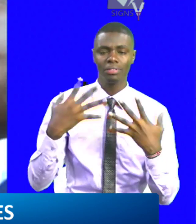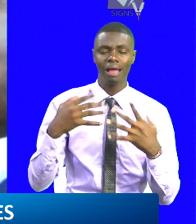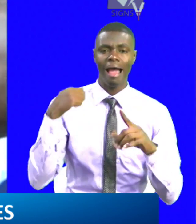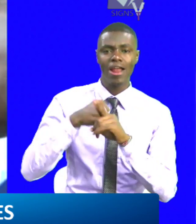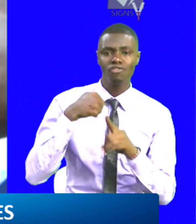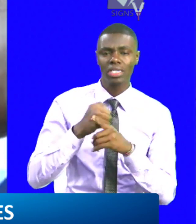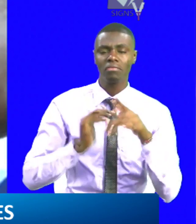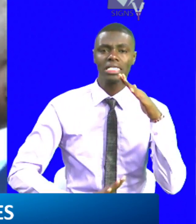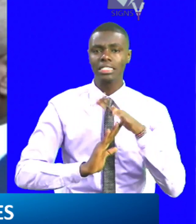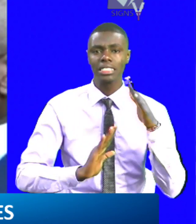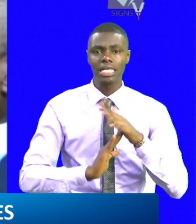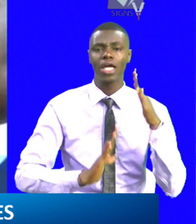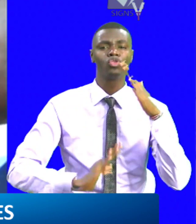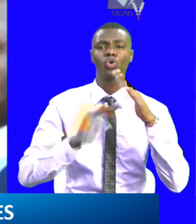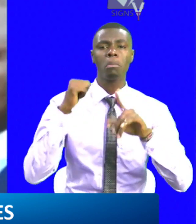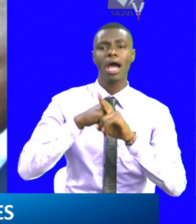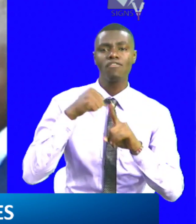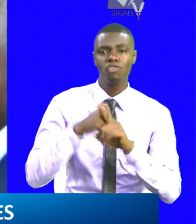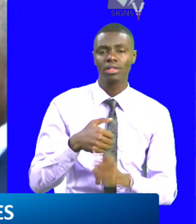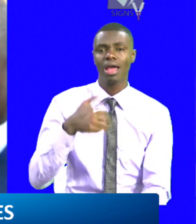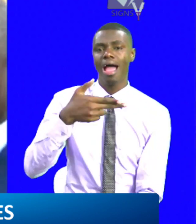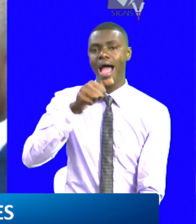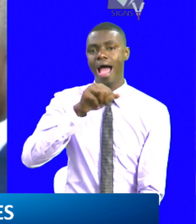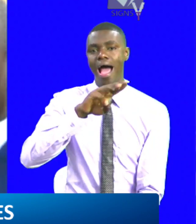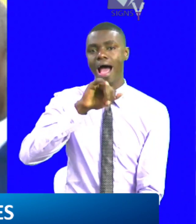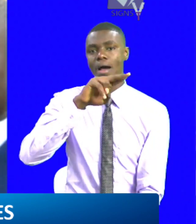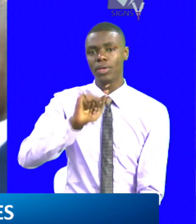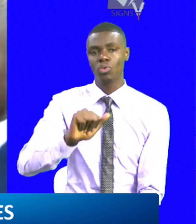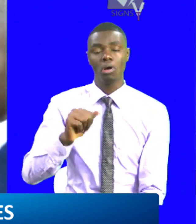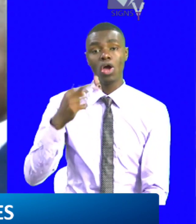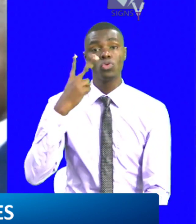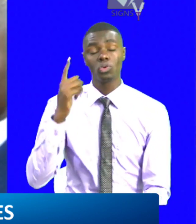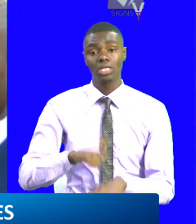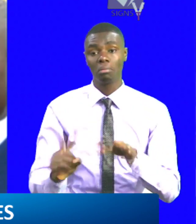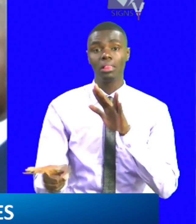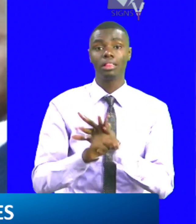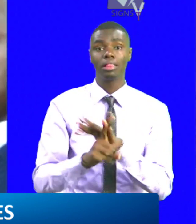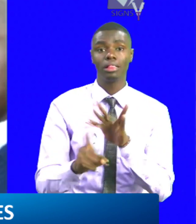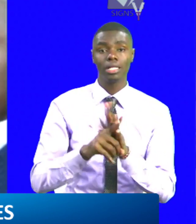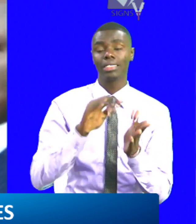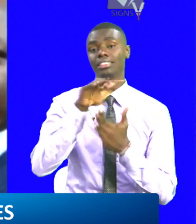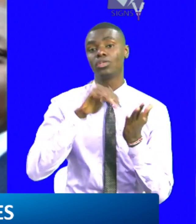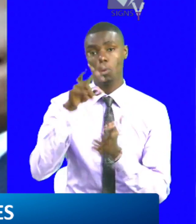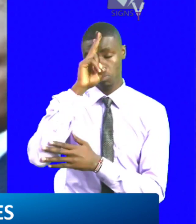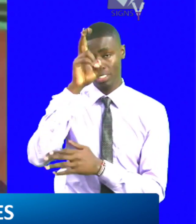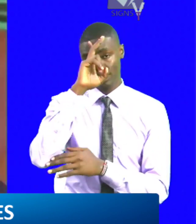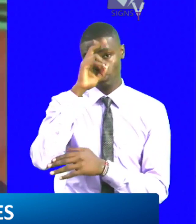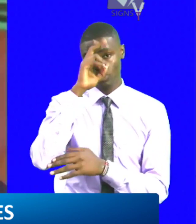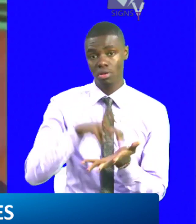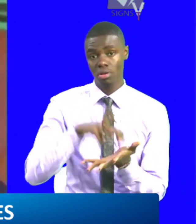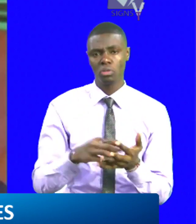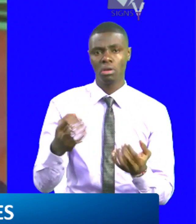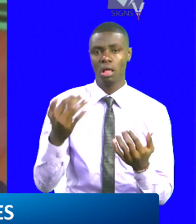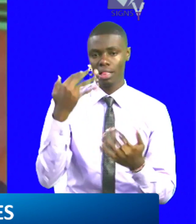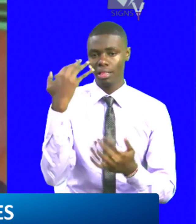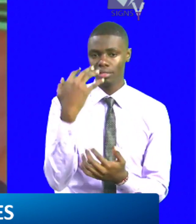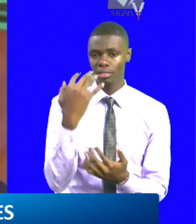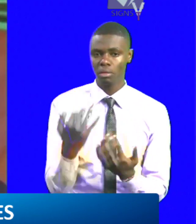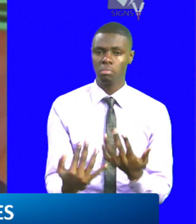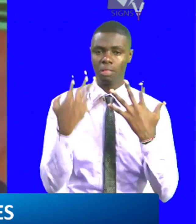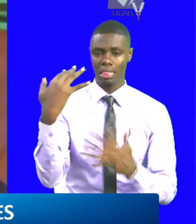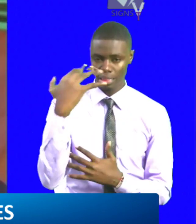decisively, and with finality. The tendency by the police to be misused to arrest people for no reason,